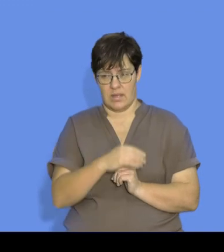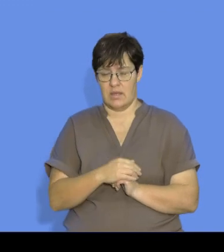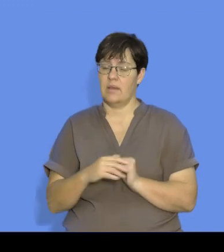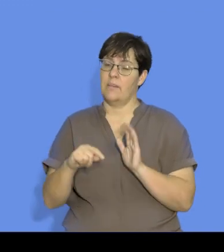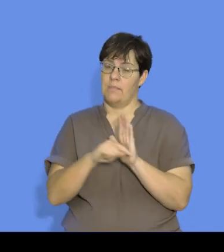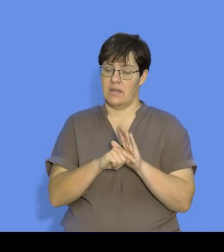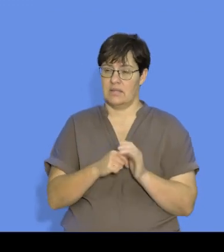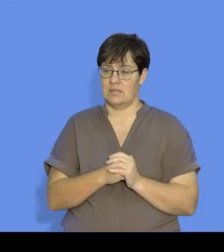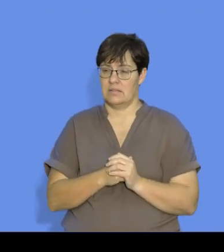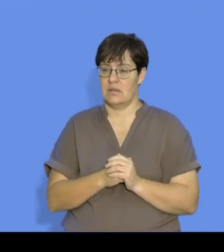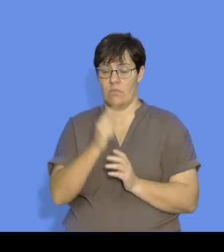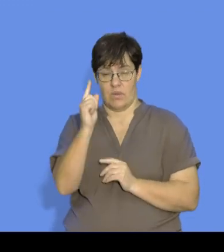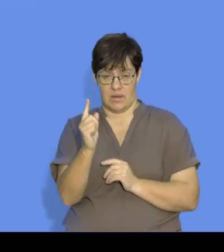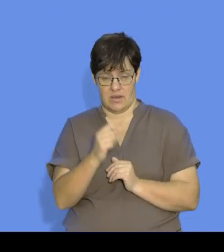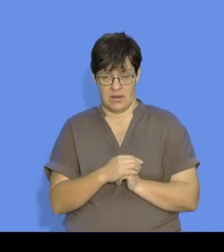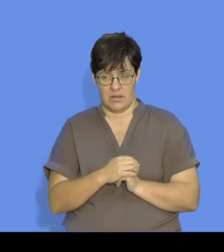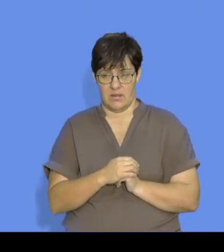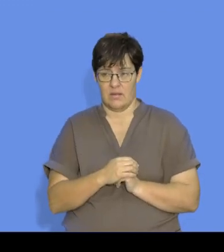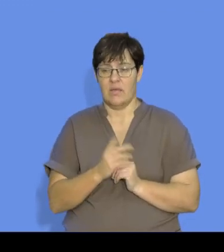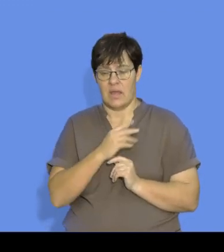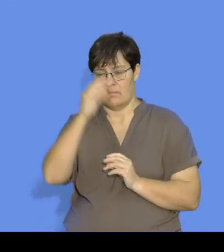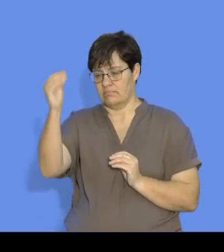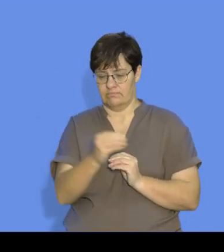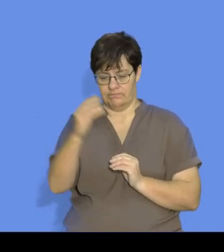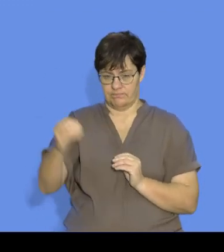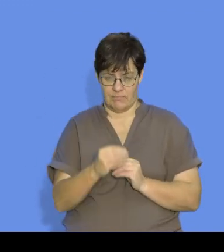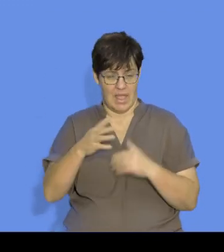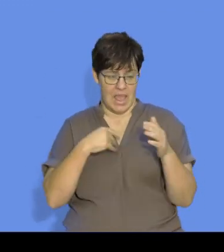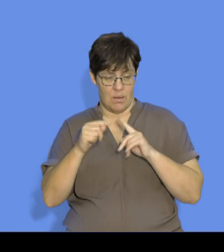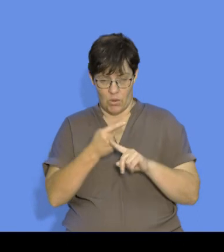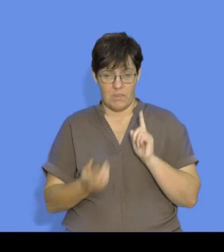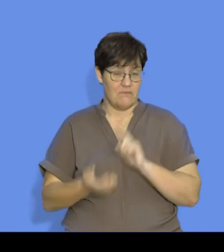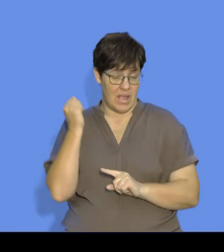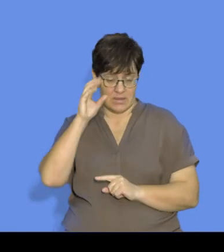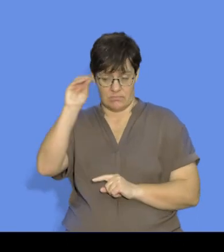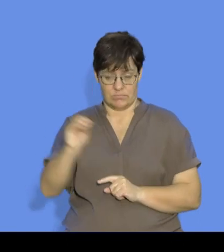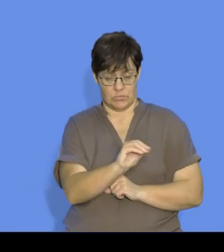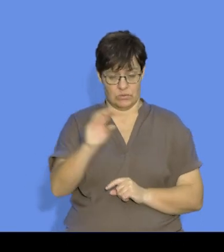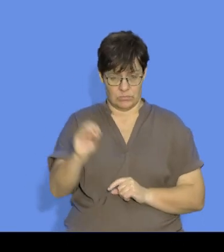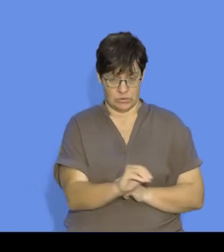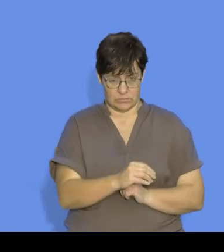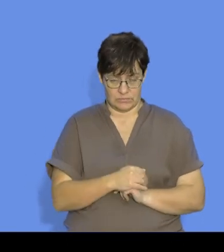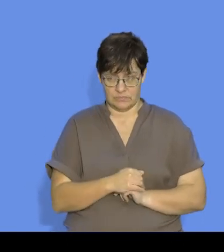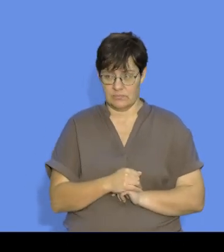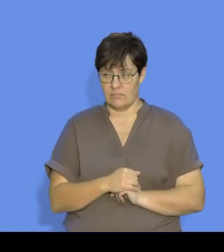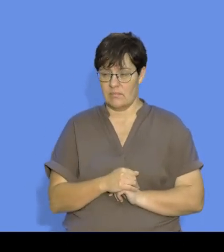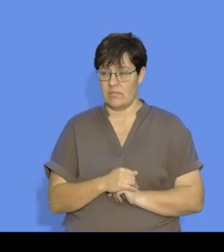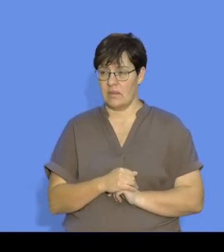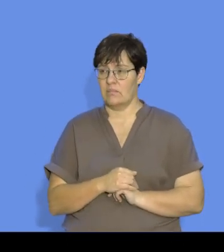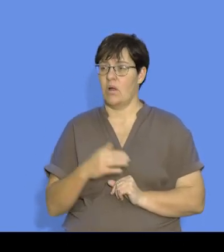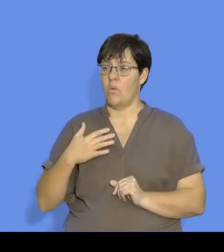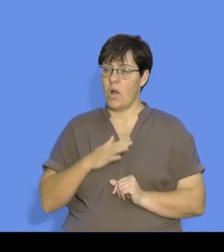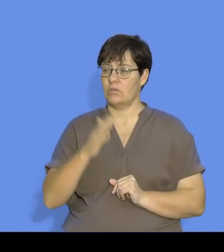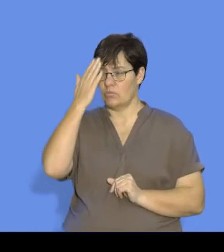squared minus 1, right? And then I substitute any point that I can find on this